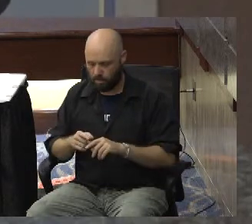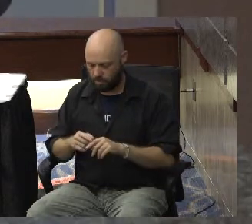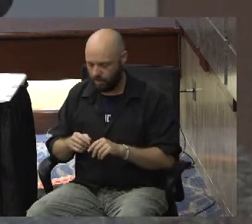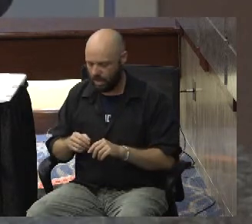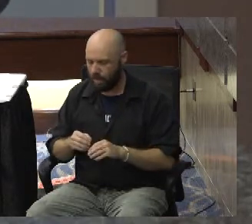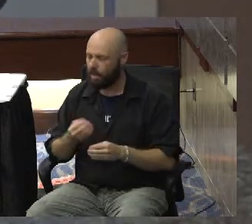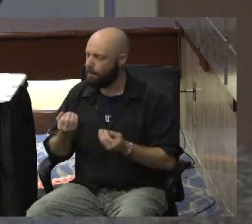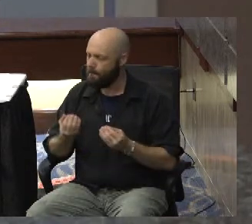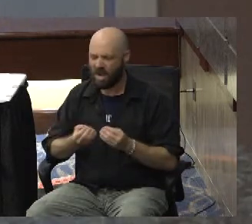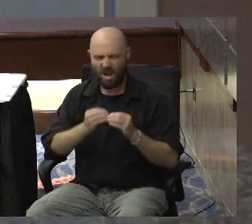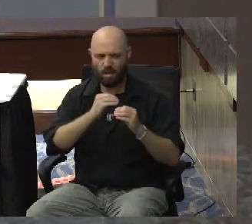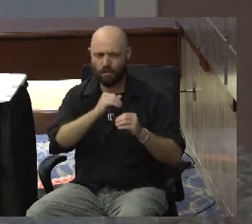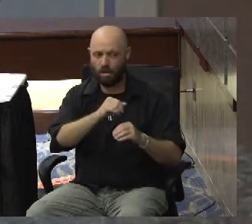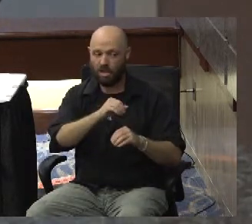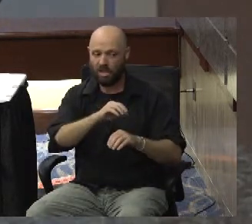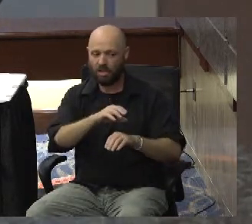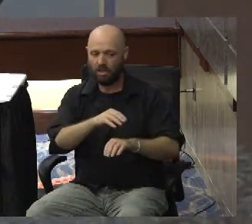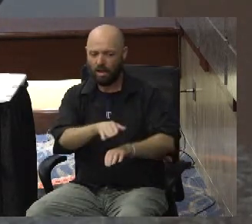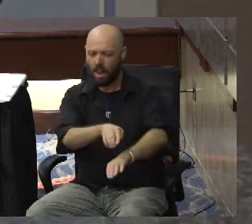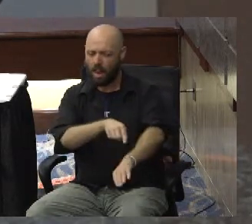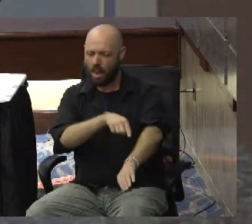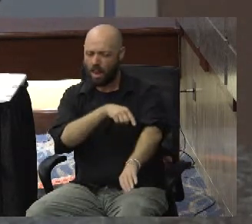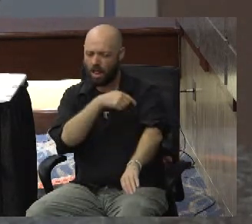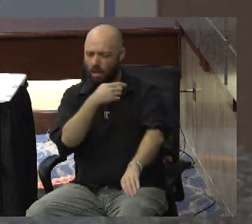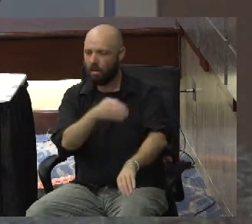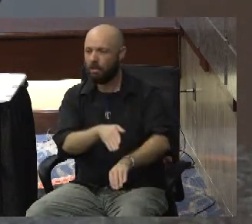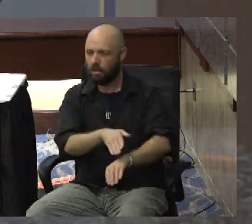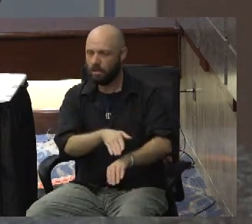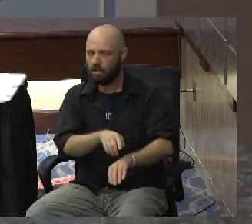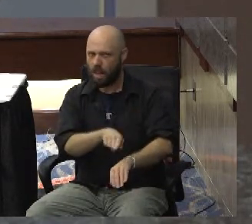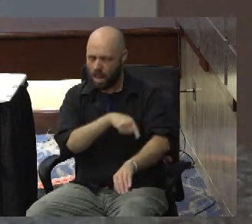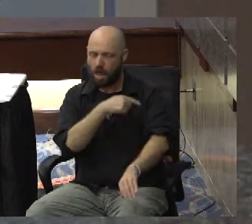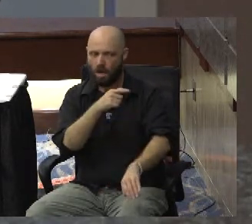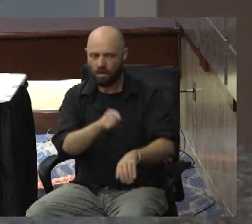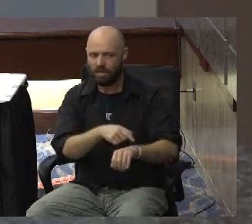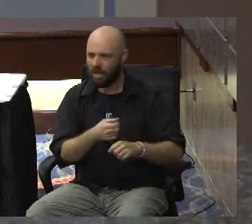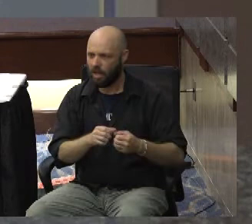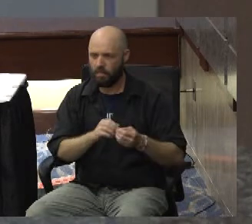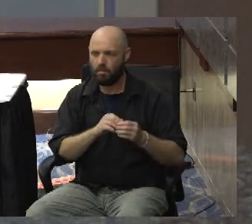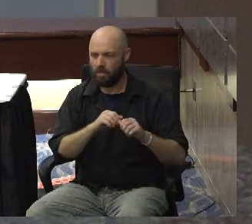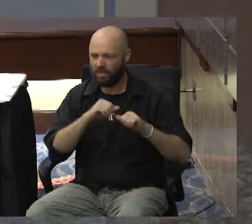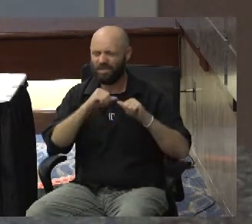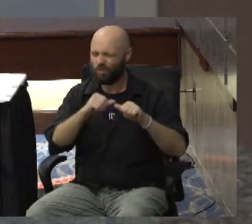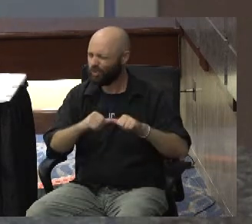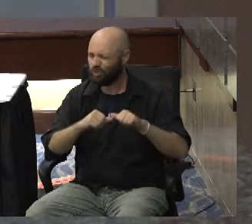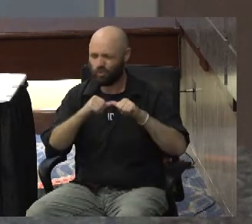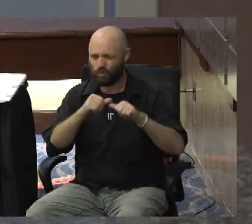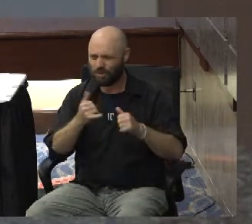some long-standing wrongs from the city of Waco, and